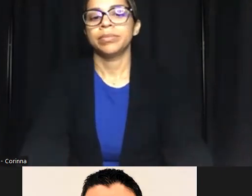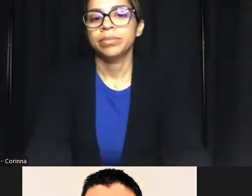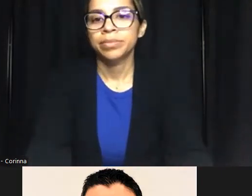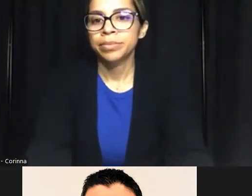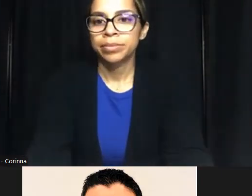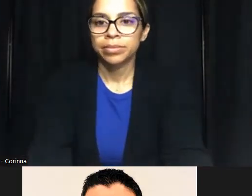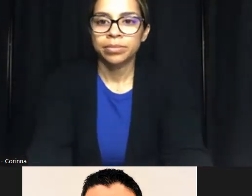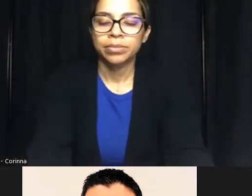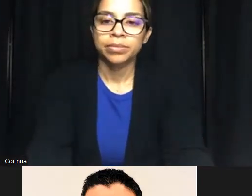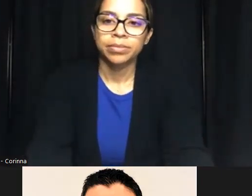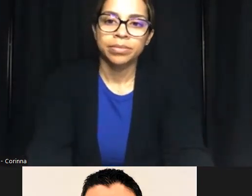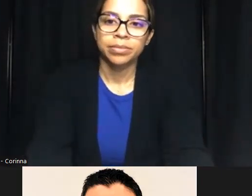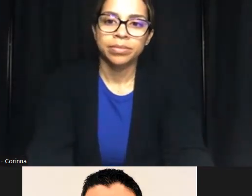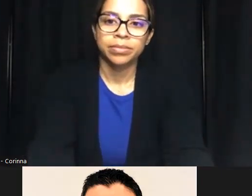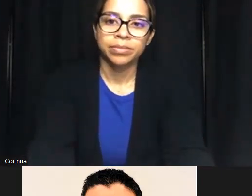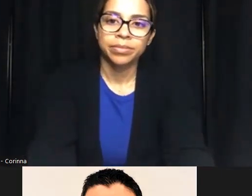Okay.